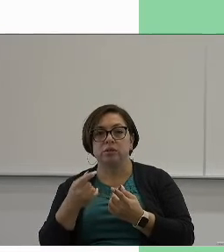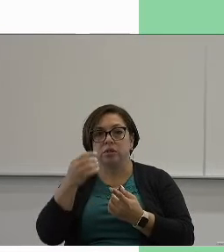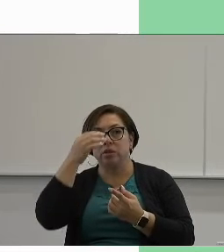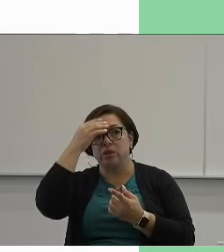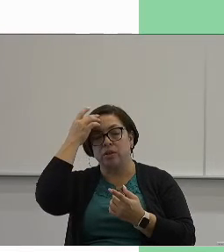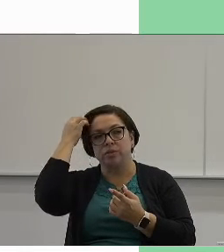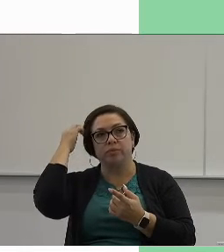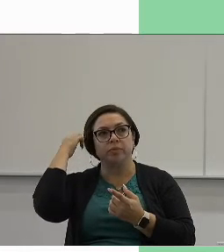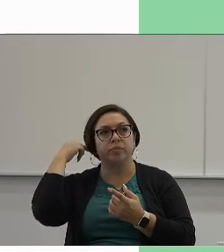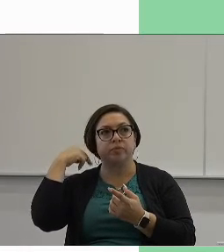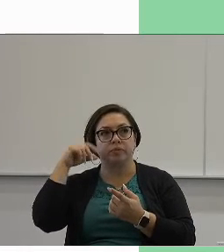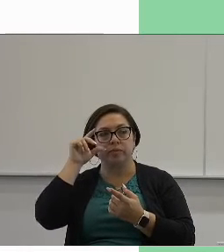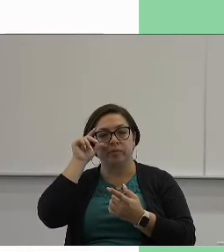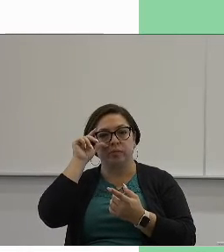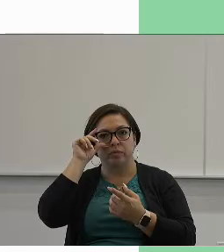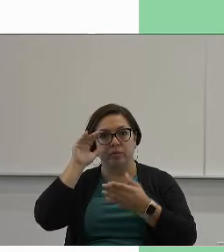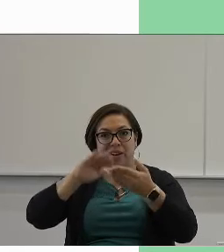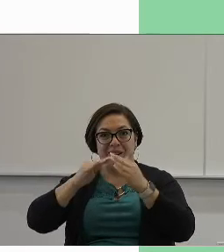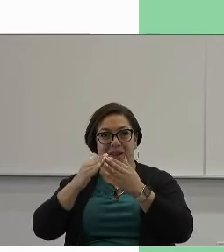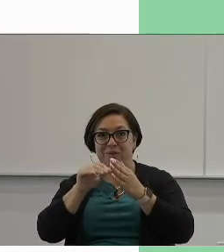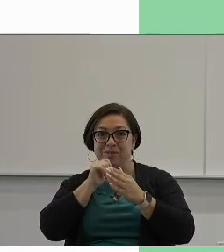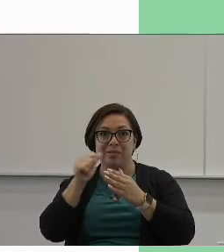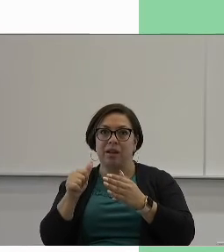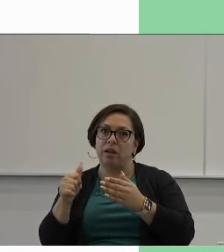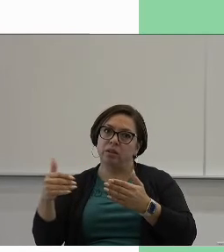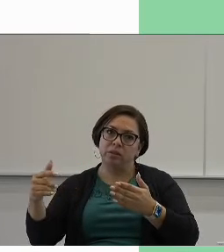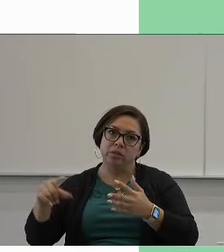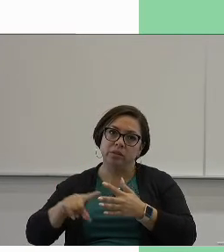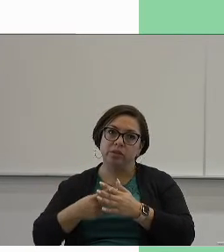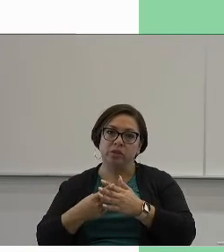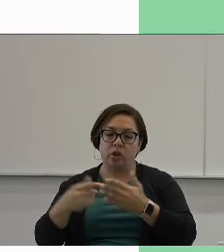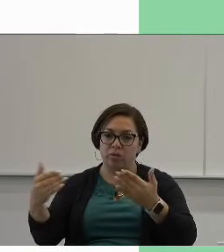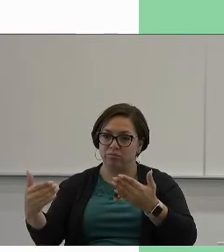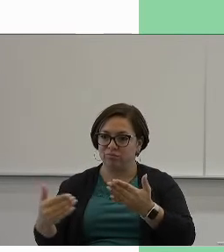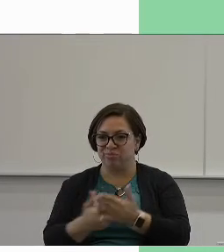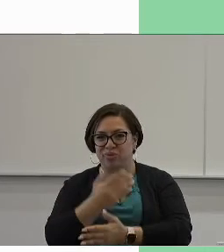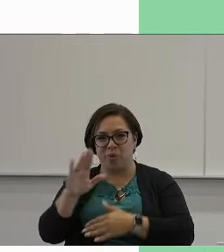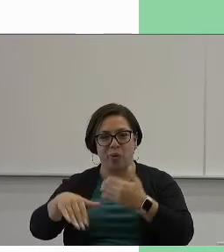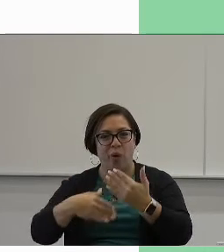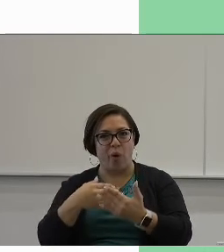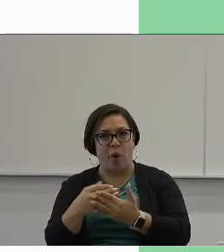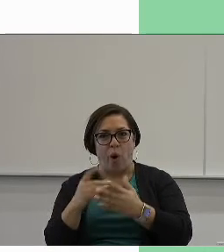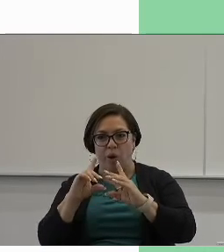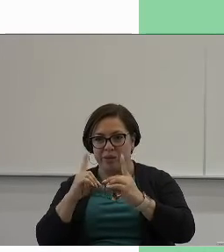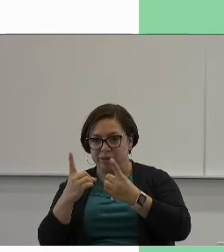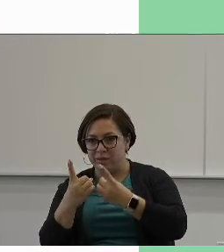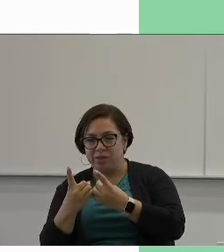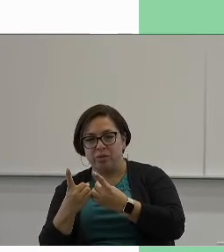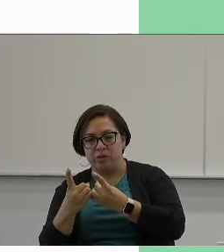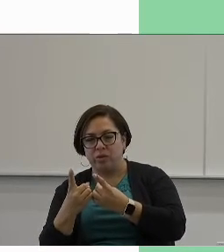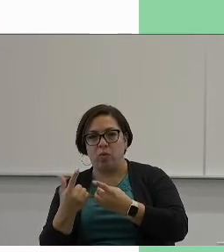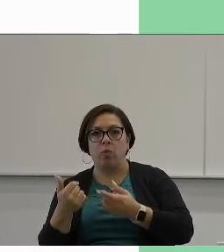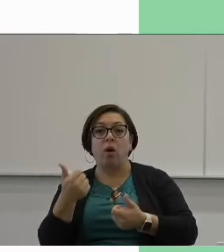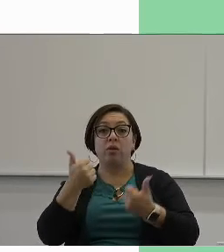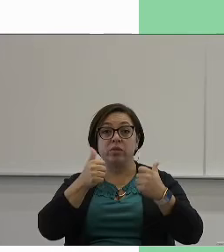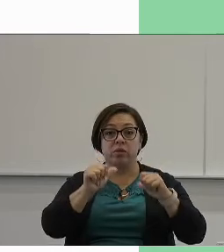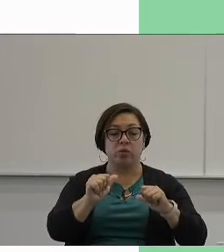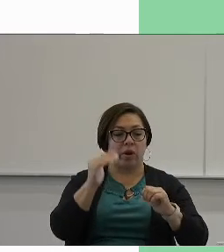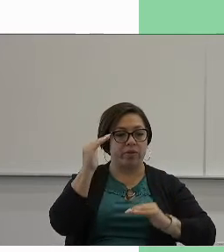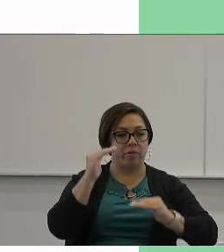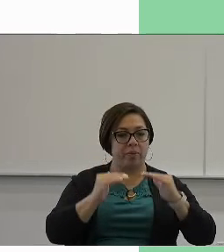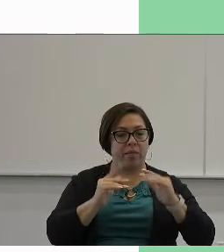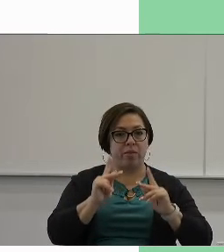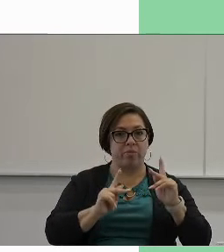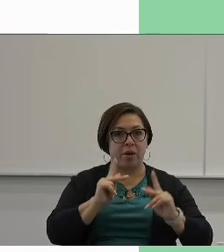not to go in and start fresh and redraw all the districts. It was specifically to try to balance population based on